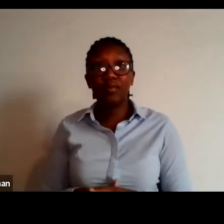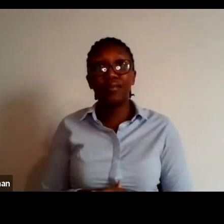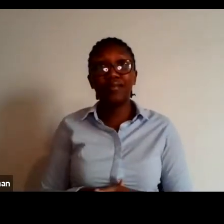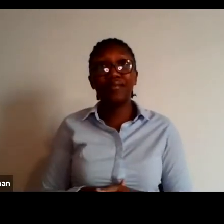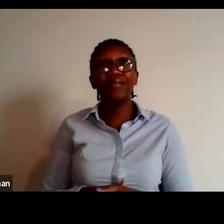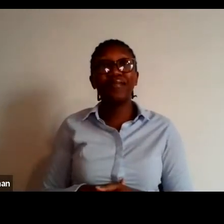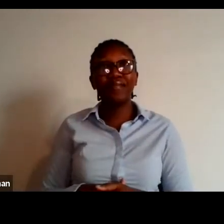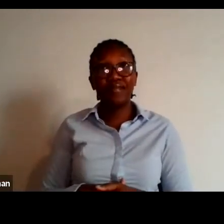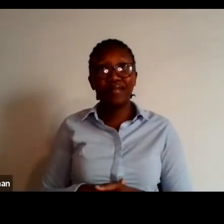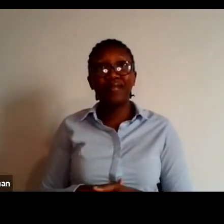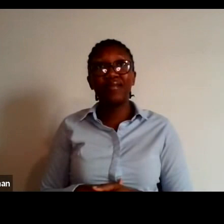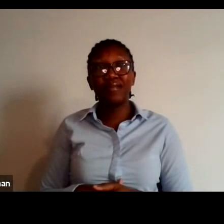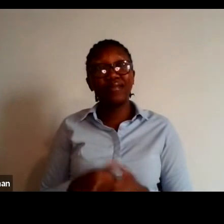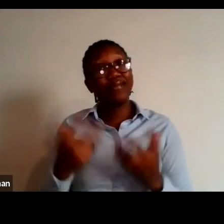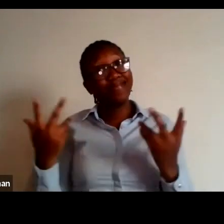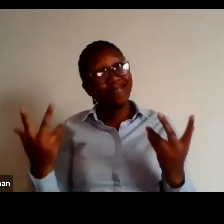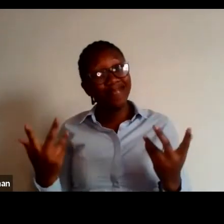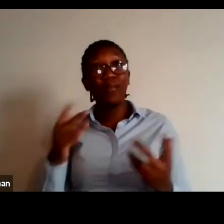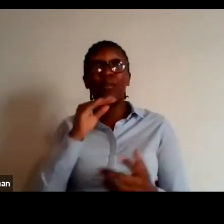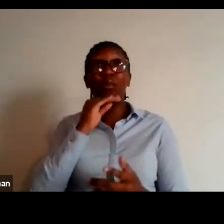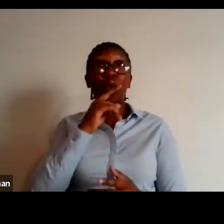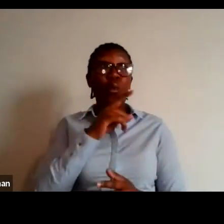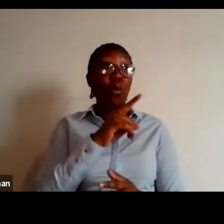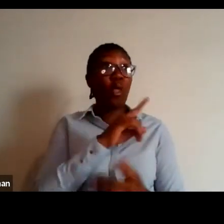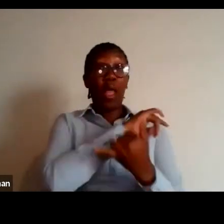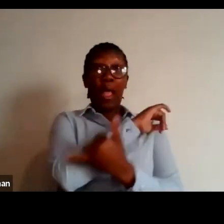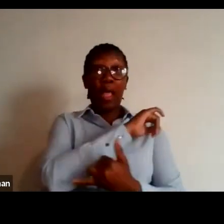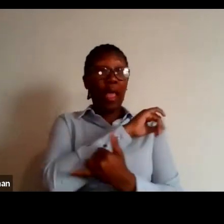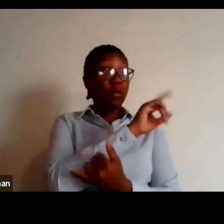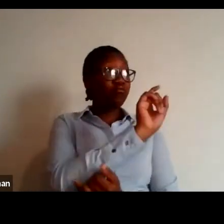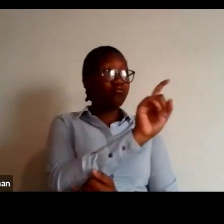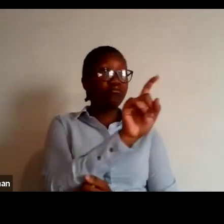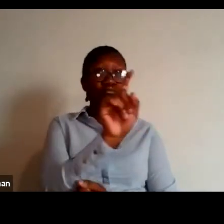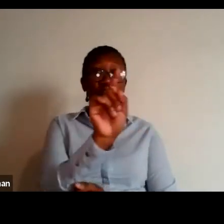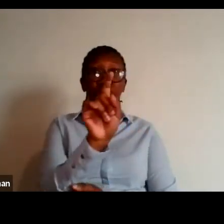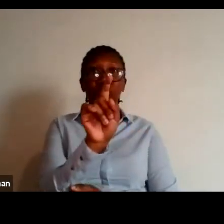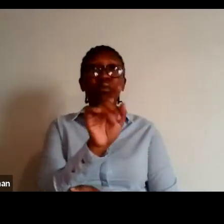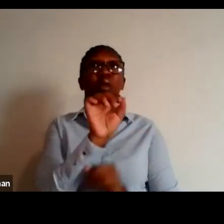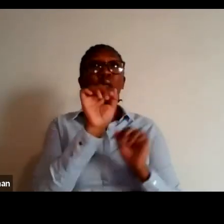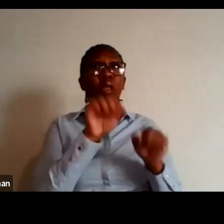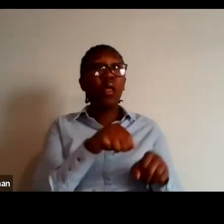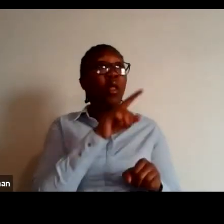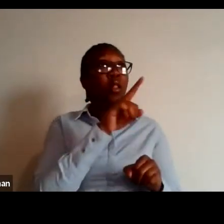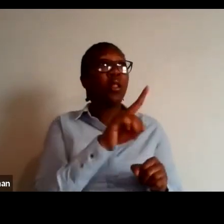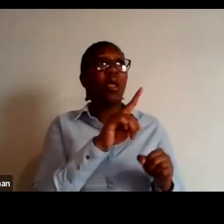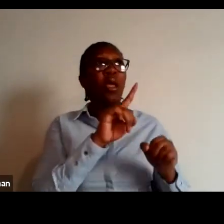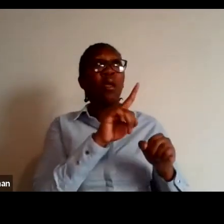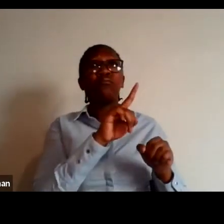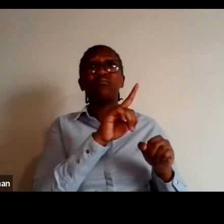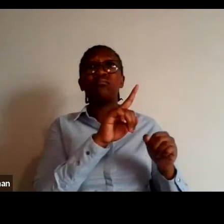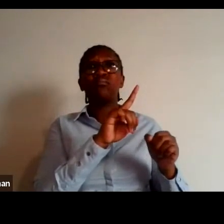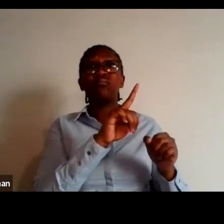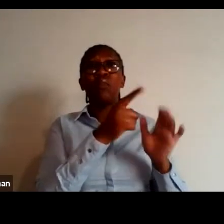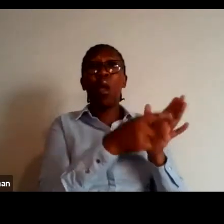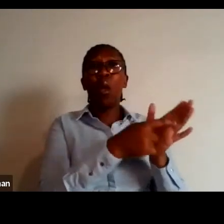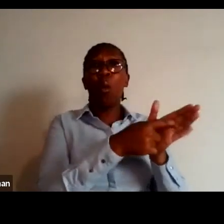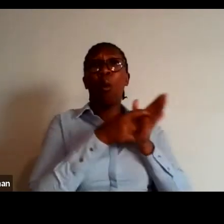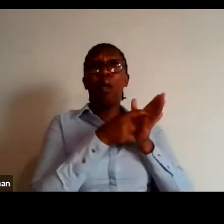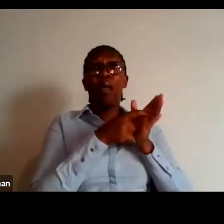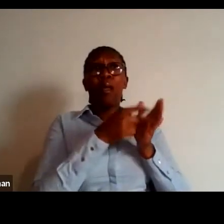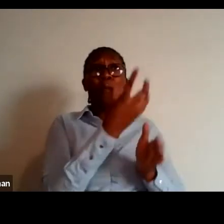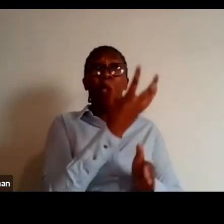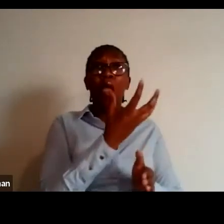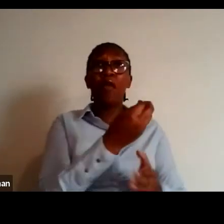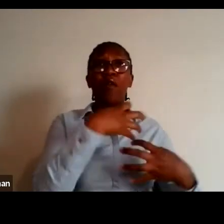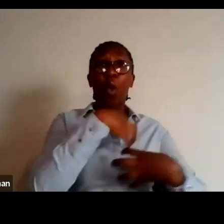the different nation states are able to meet their requirements in terms of the revenue that